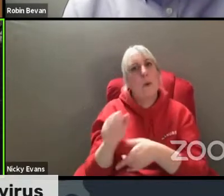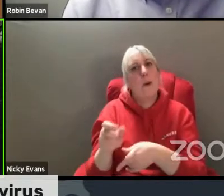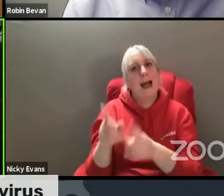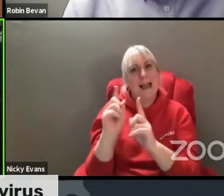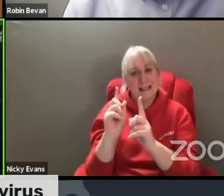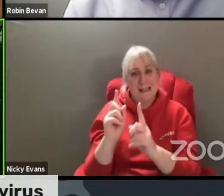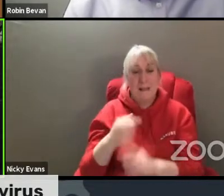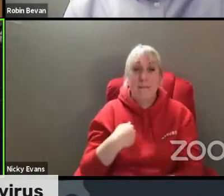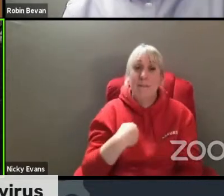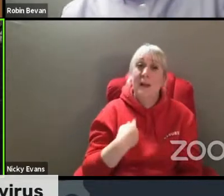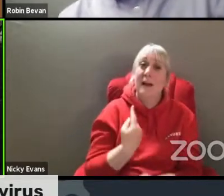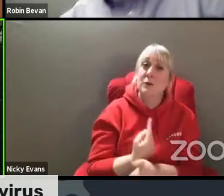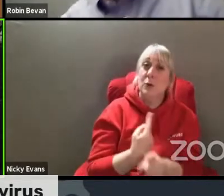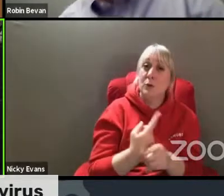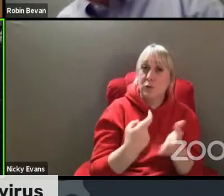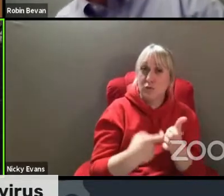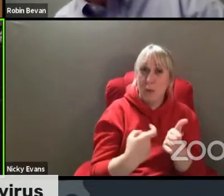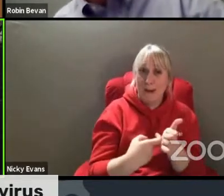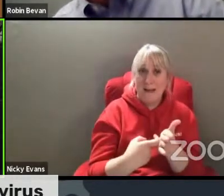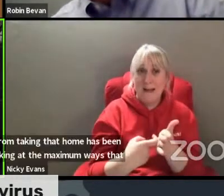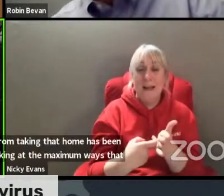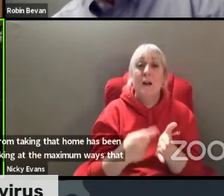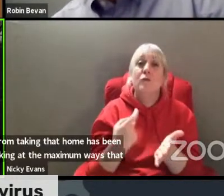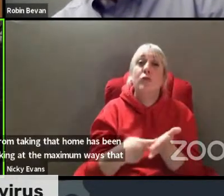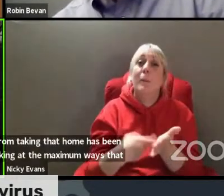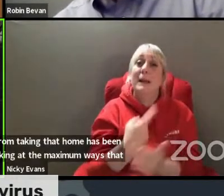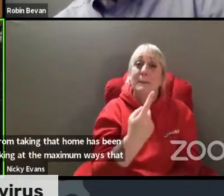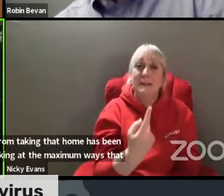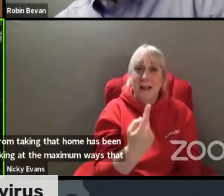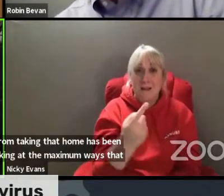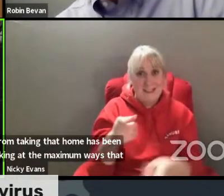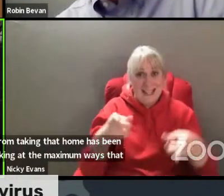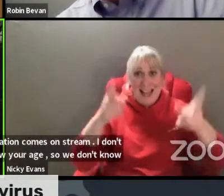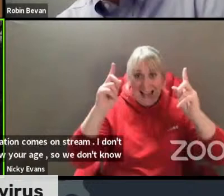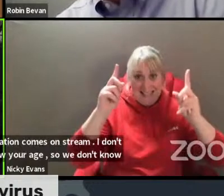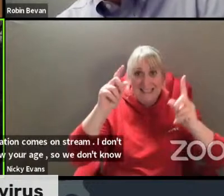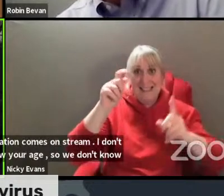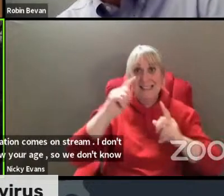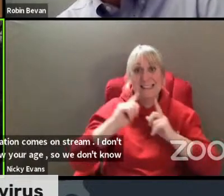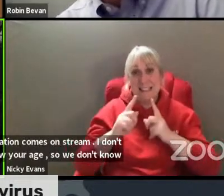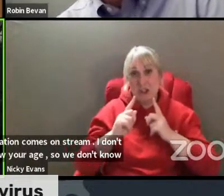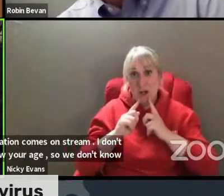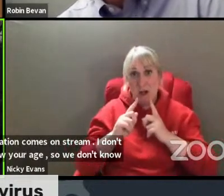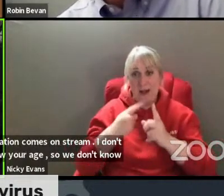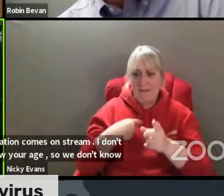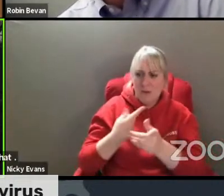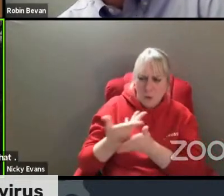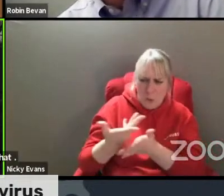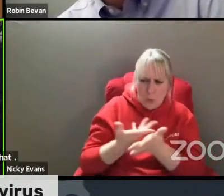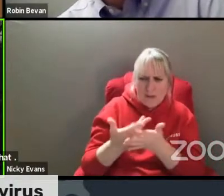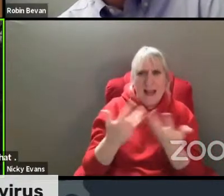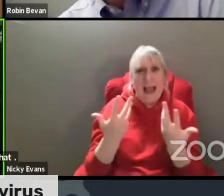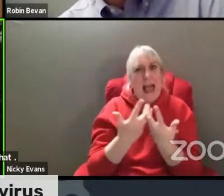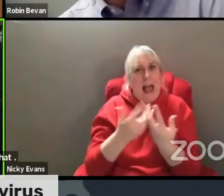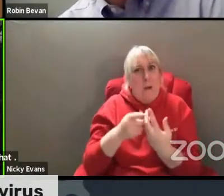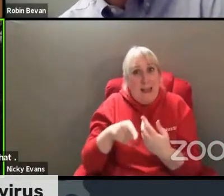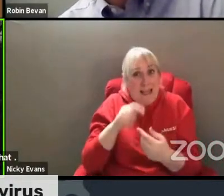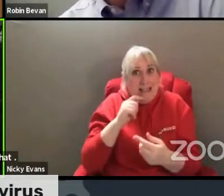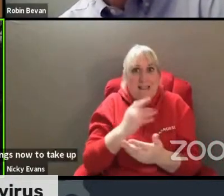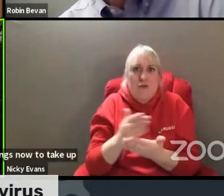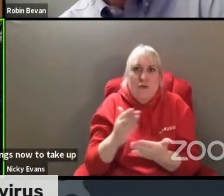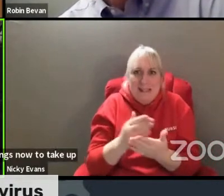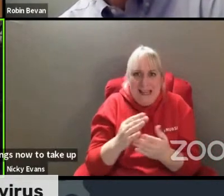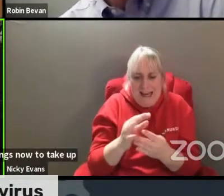with Robin. Robin is a head teacher, you know, as well as the NEU president. And I've spoken with Robin about how he is addressing